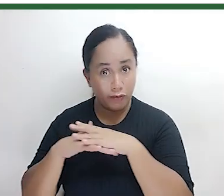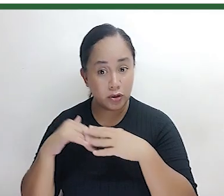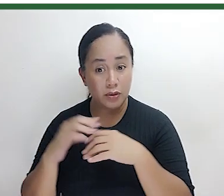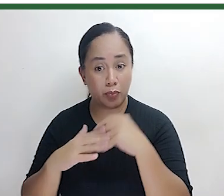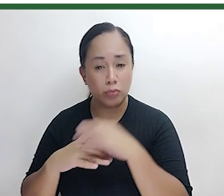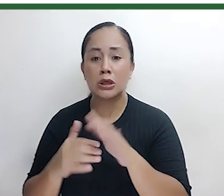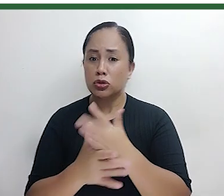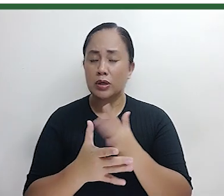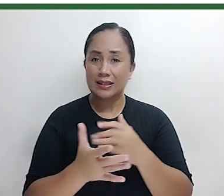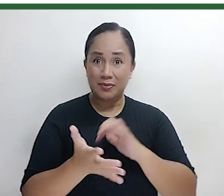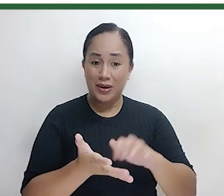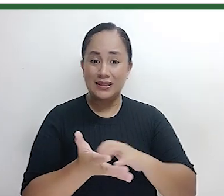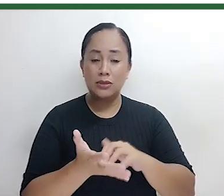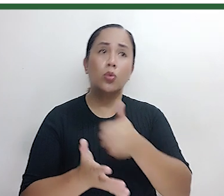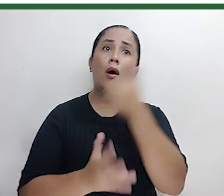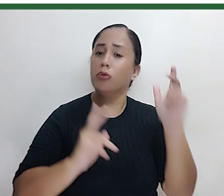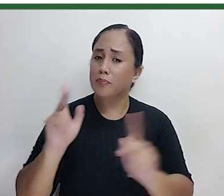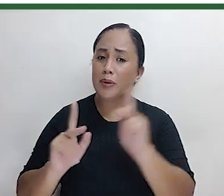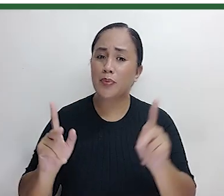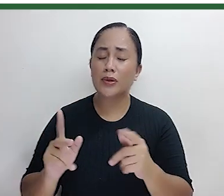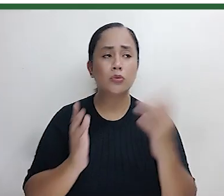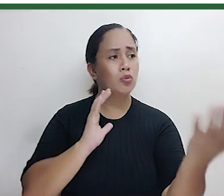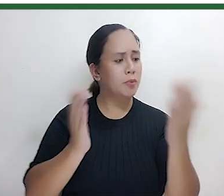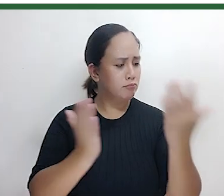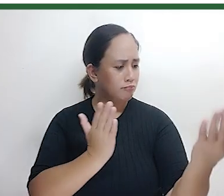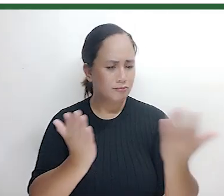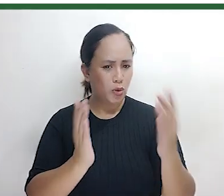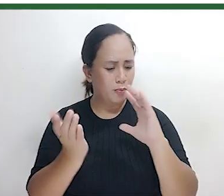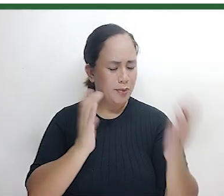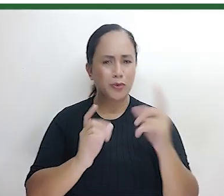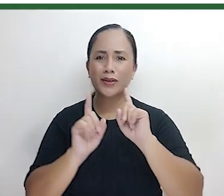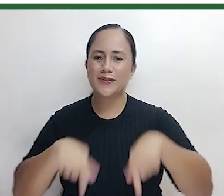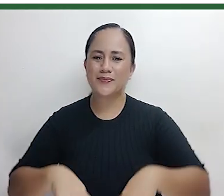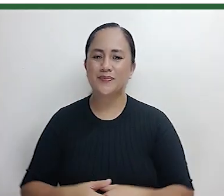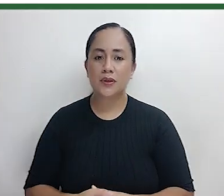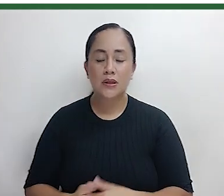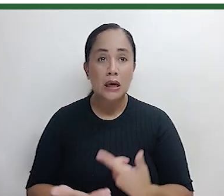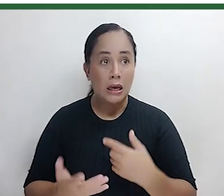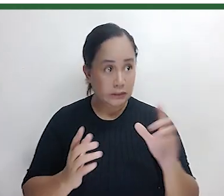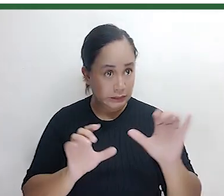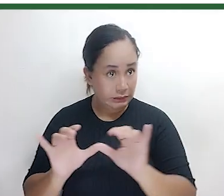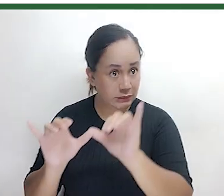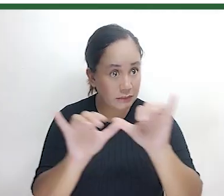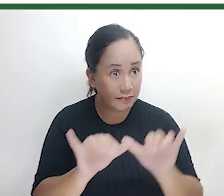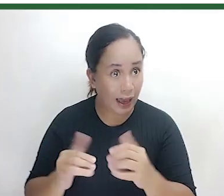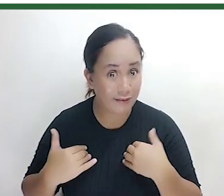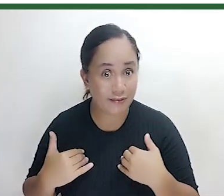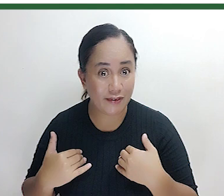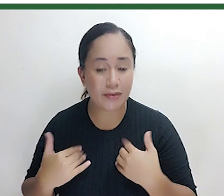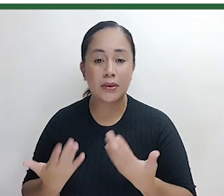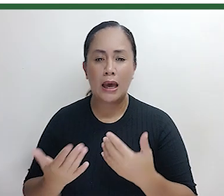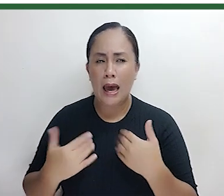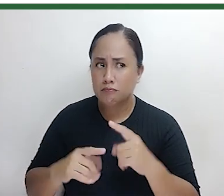If you're comfortable, share this exercise with other people and compare your answers. Did you find